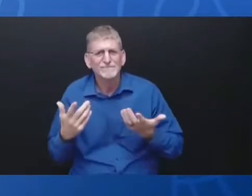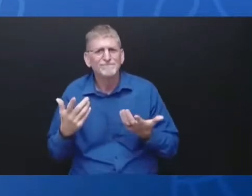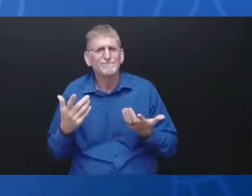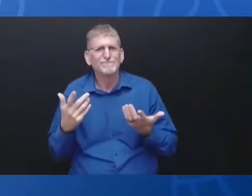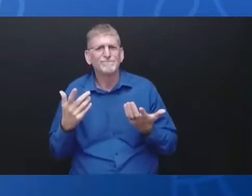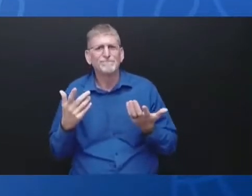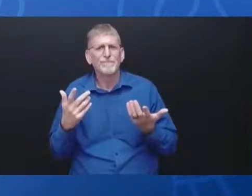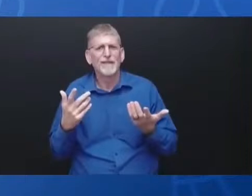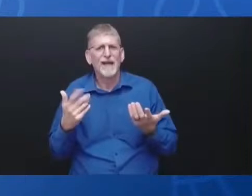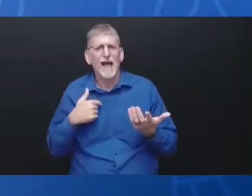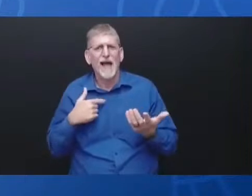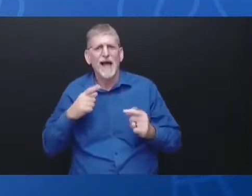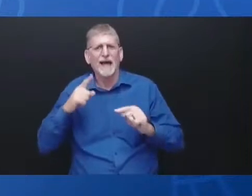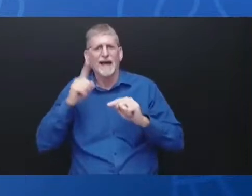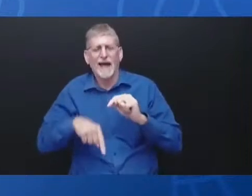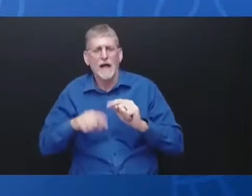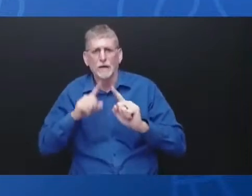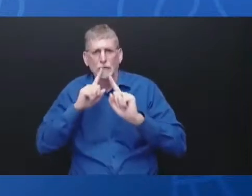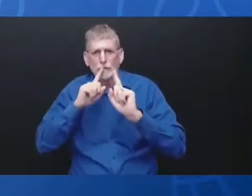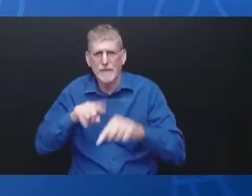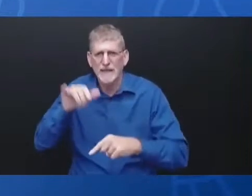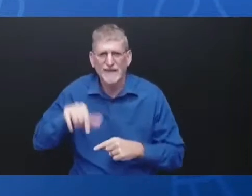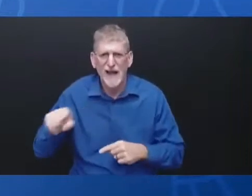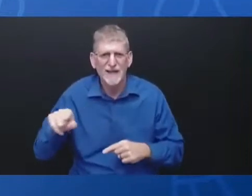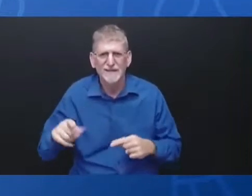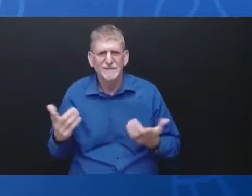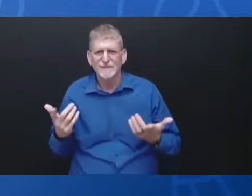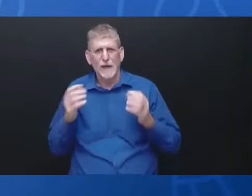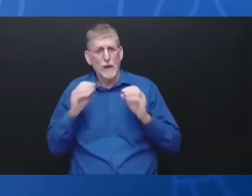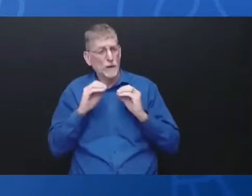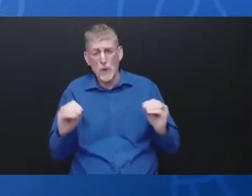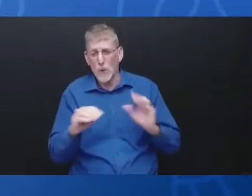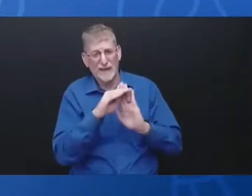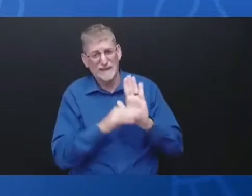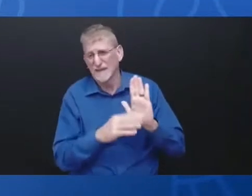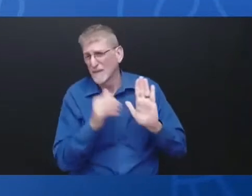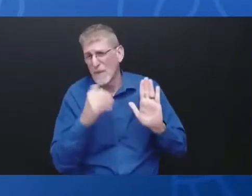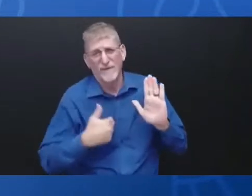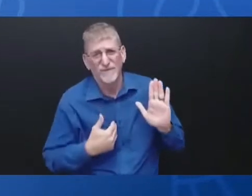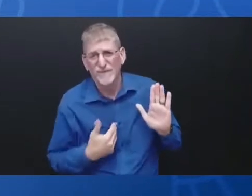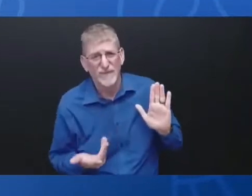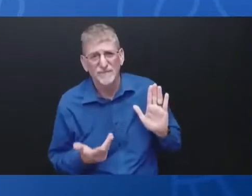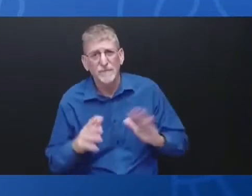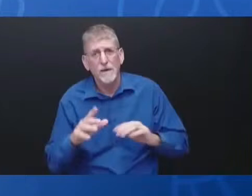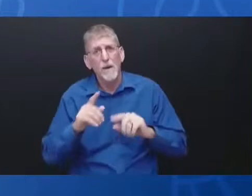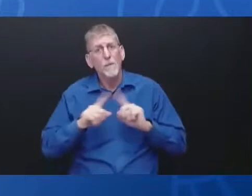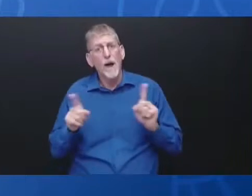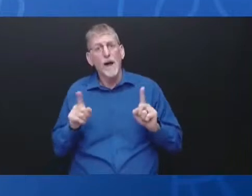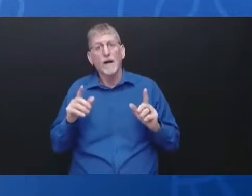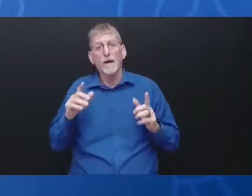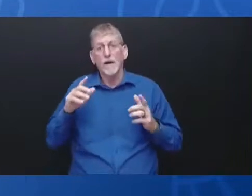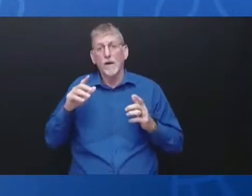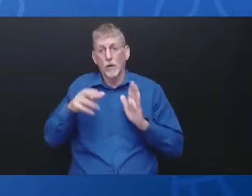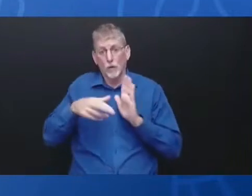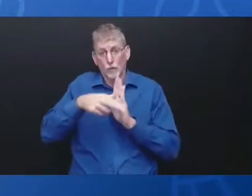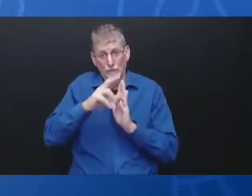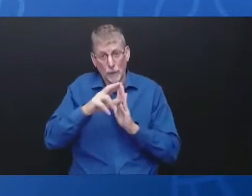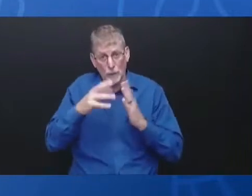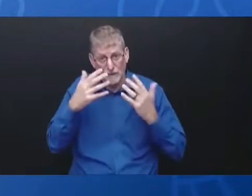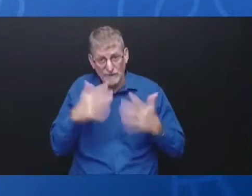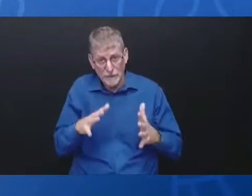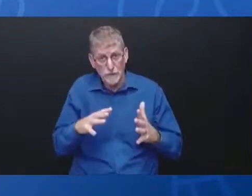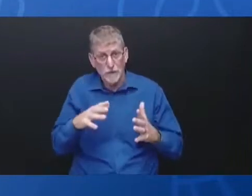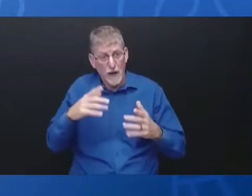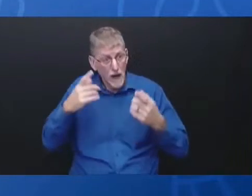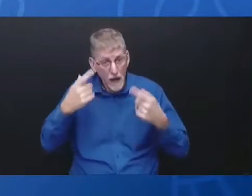something that doesn't exist. But certainly when that review is done, we'll have something that we can discuss. Okay, then let me ask you